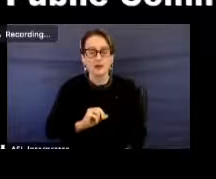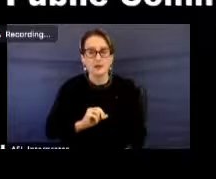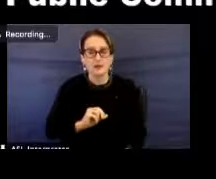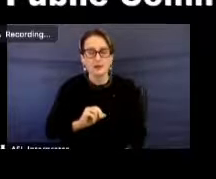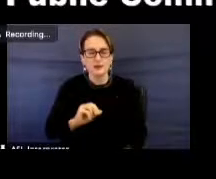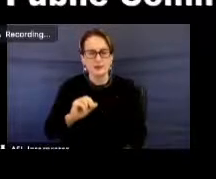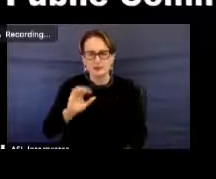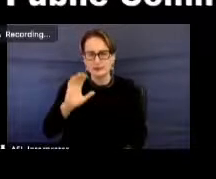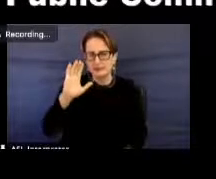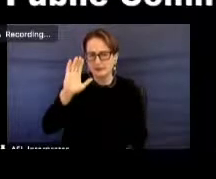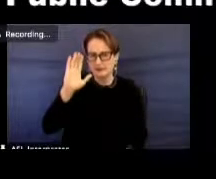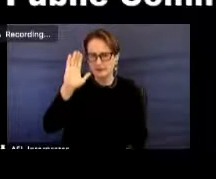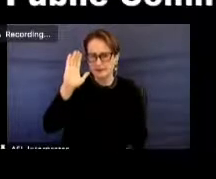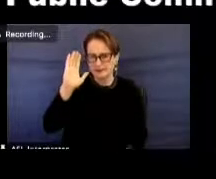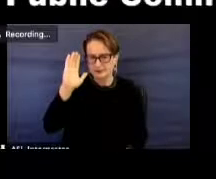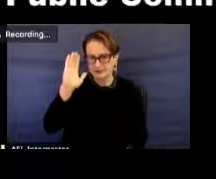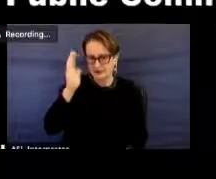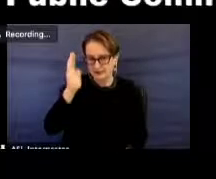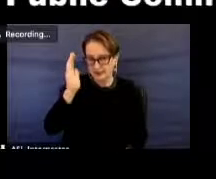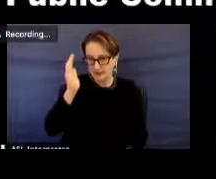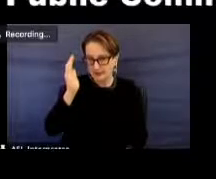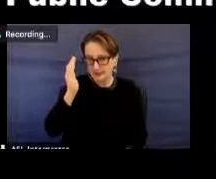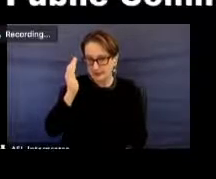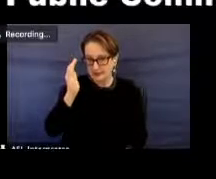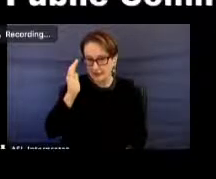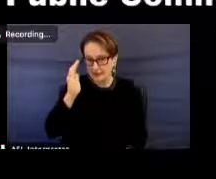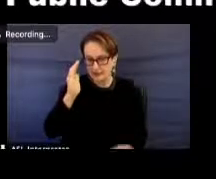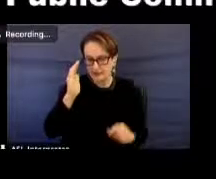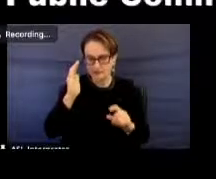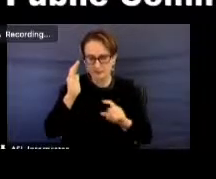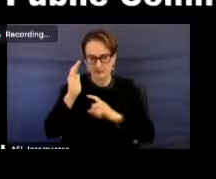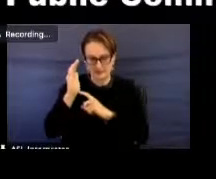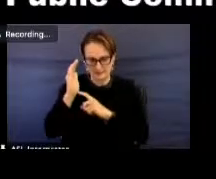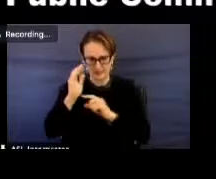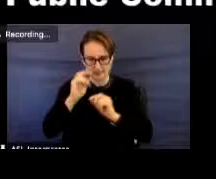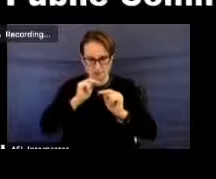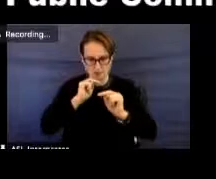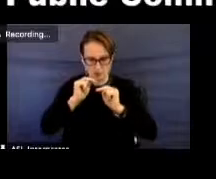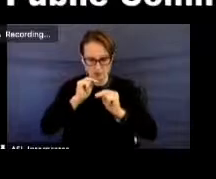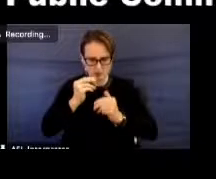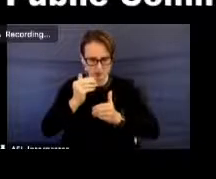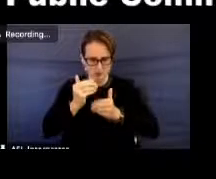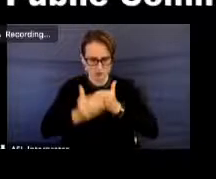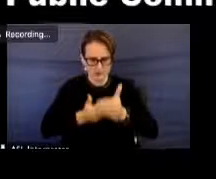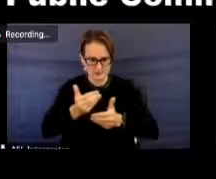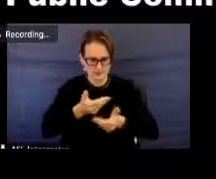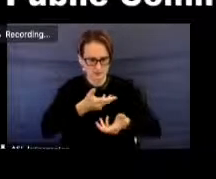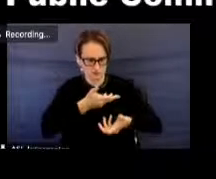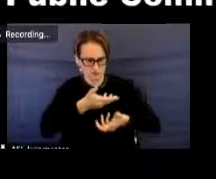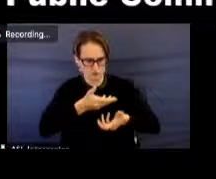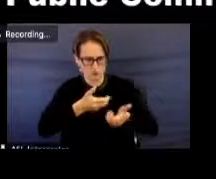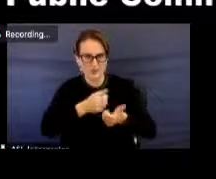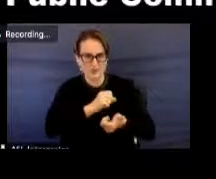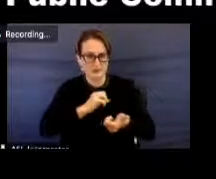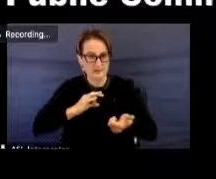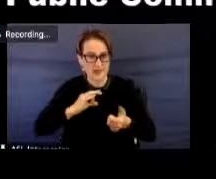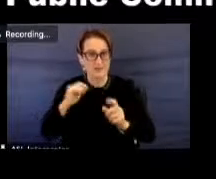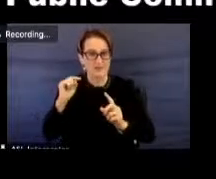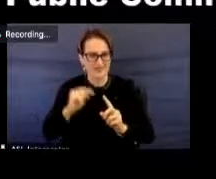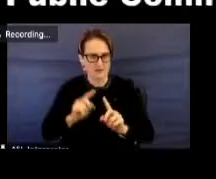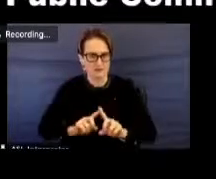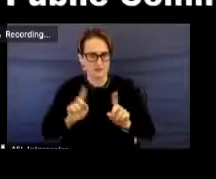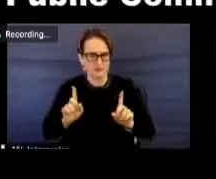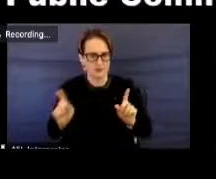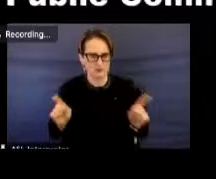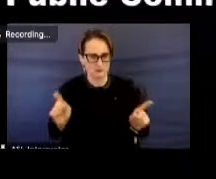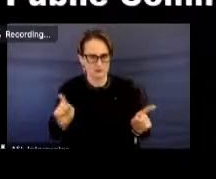given the negotiation process that has ensued at the staff level. And I think that was really helpful just for me to hear.